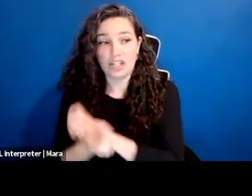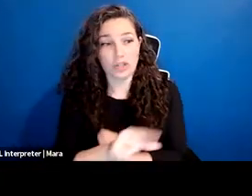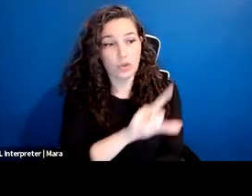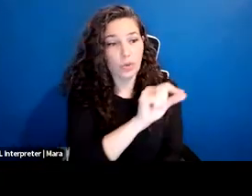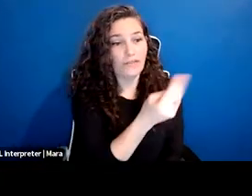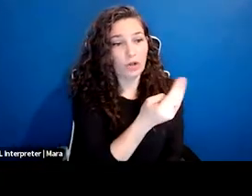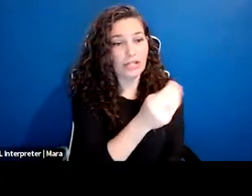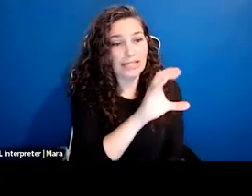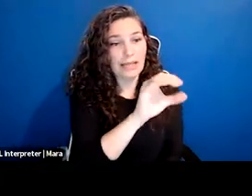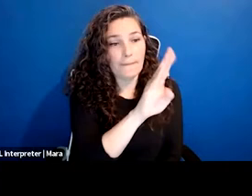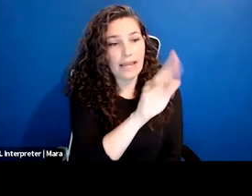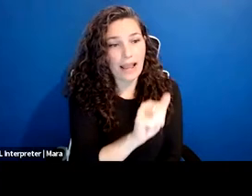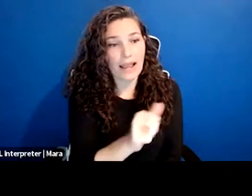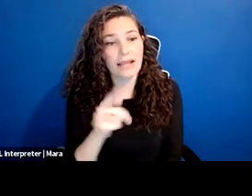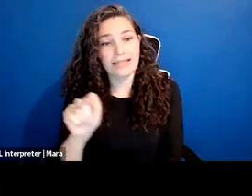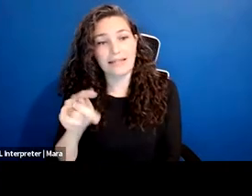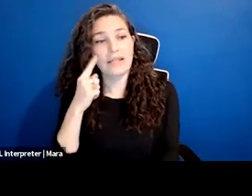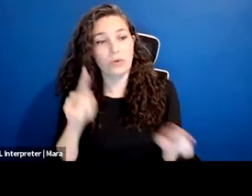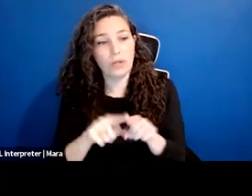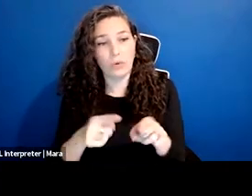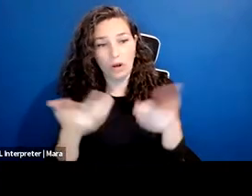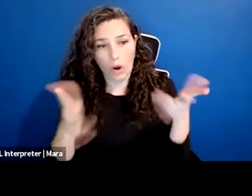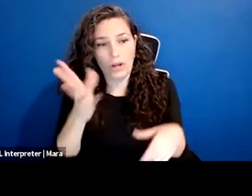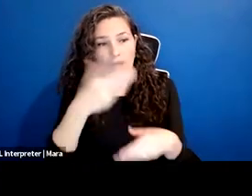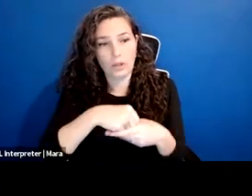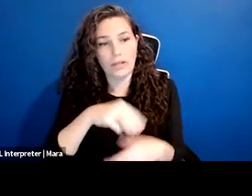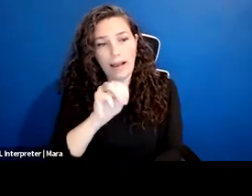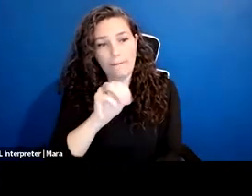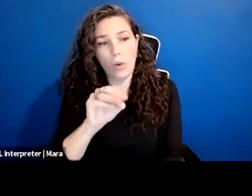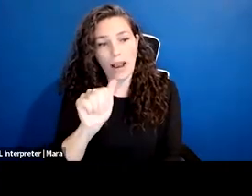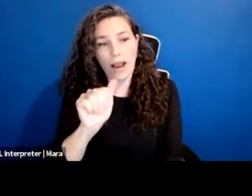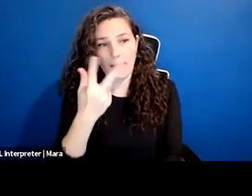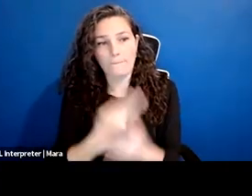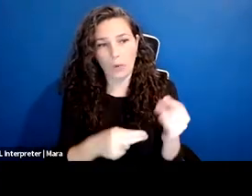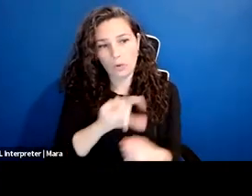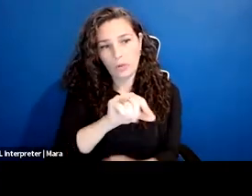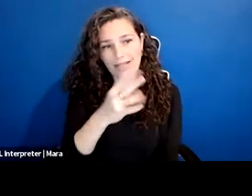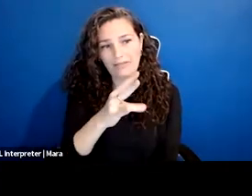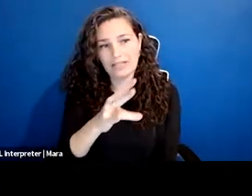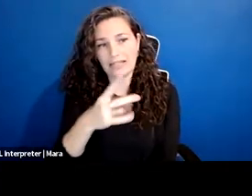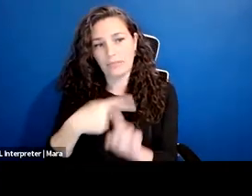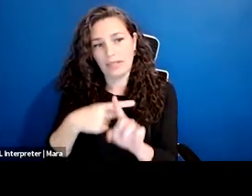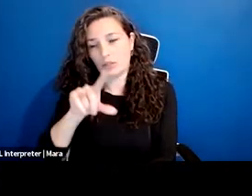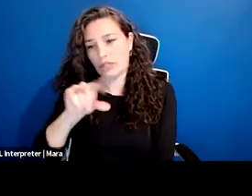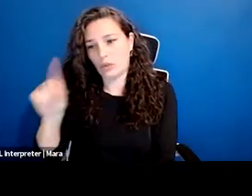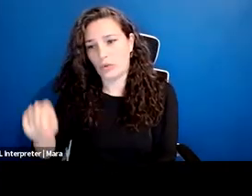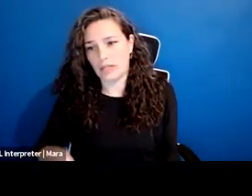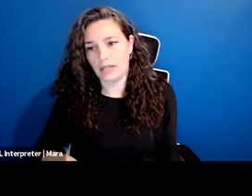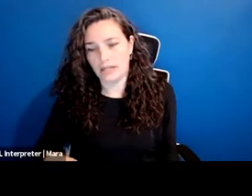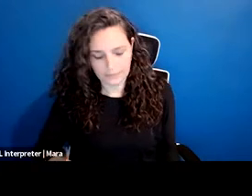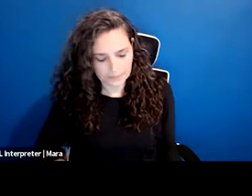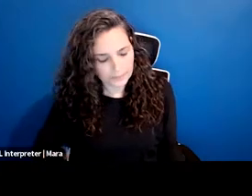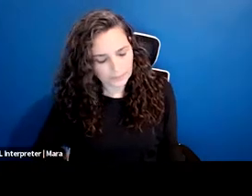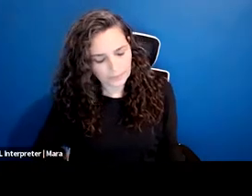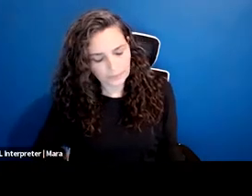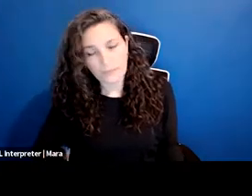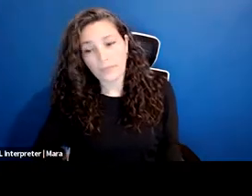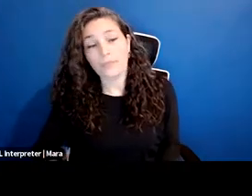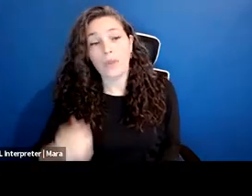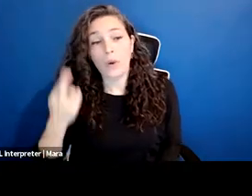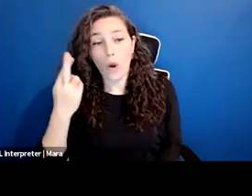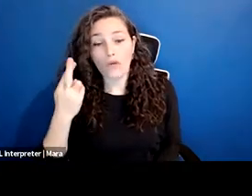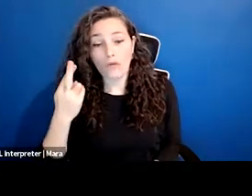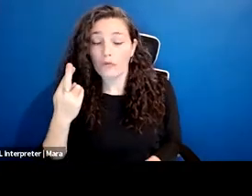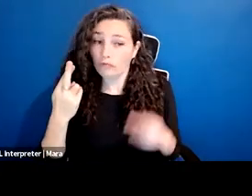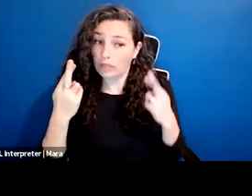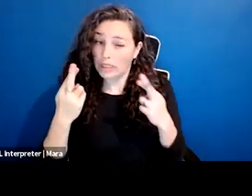television agreement were written out in the MOA in both 2017 and 2020. More than likely in the near future, there will be